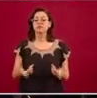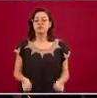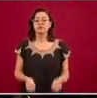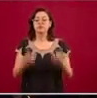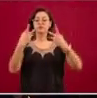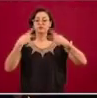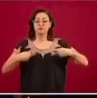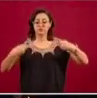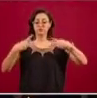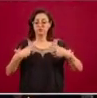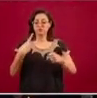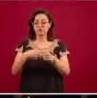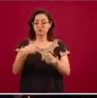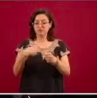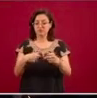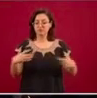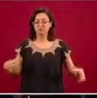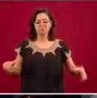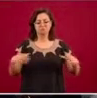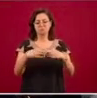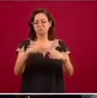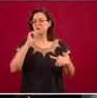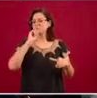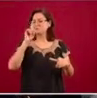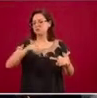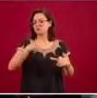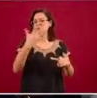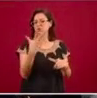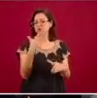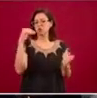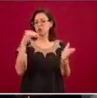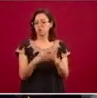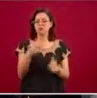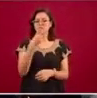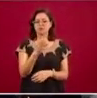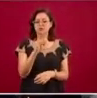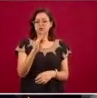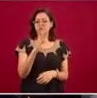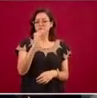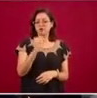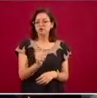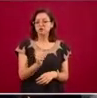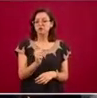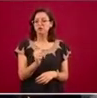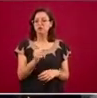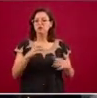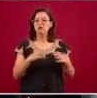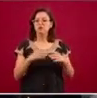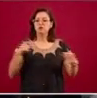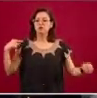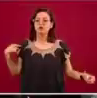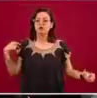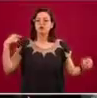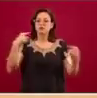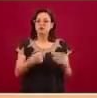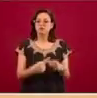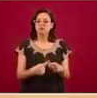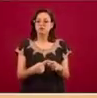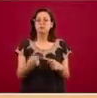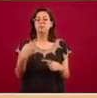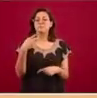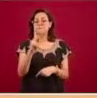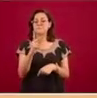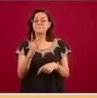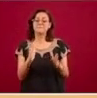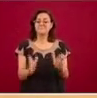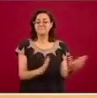yesterday. We have a column for confirmed cases and we have the same distribution, which is the over 5,000 cases that have been confirmed